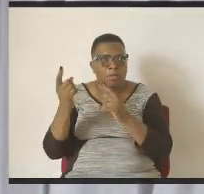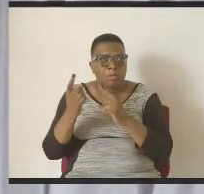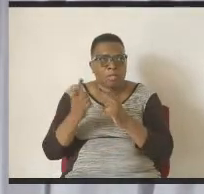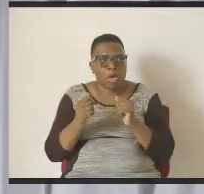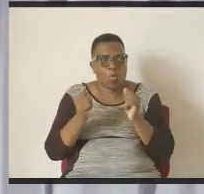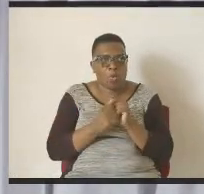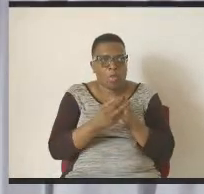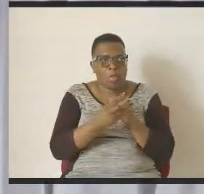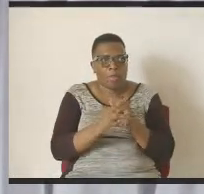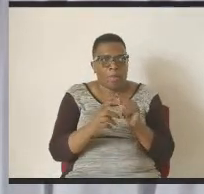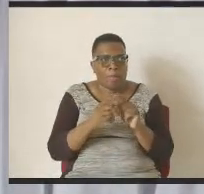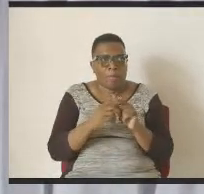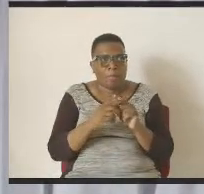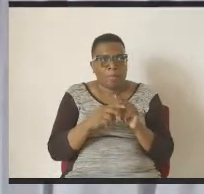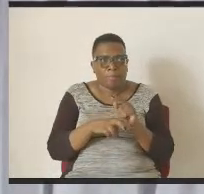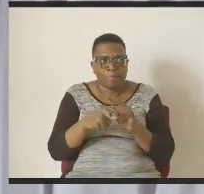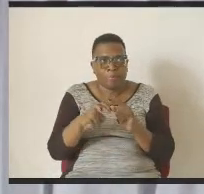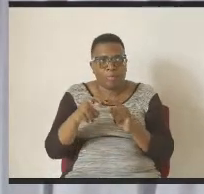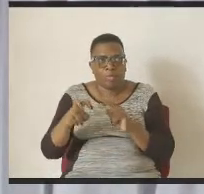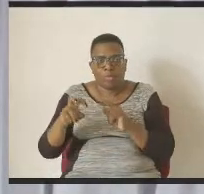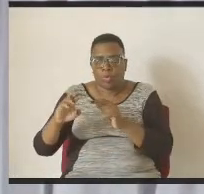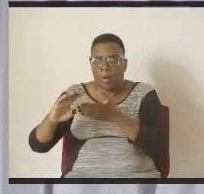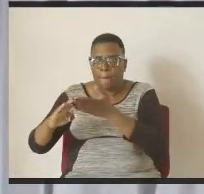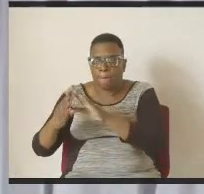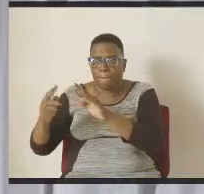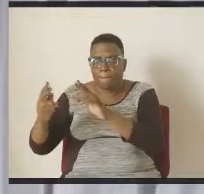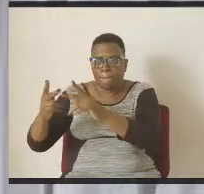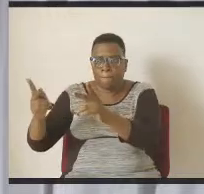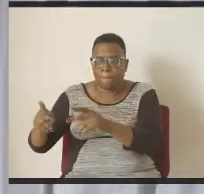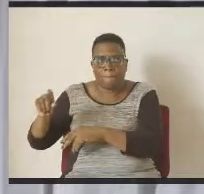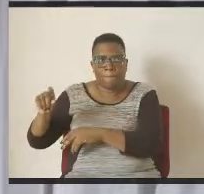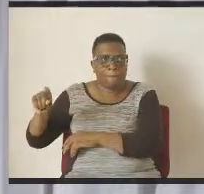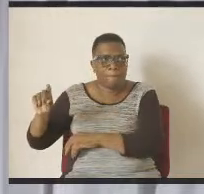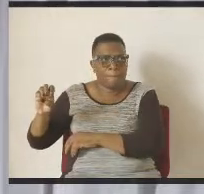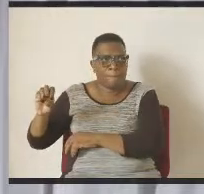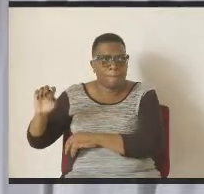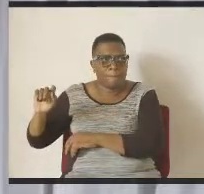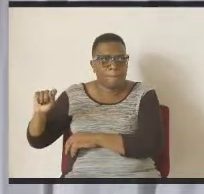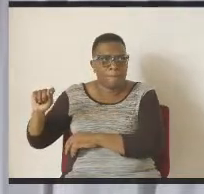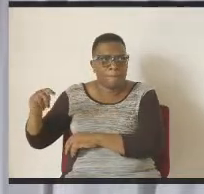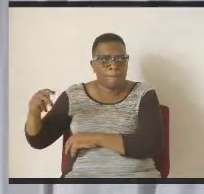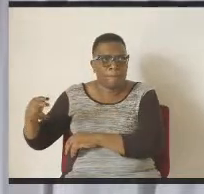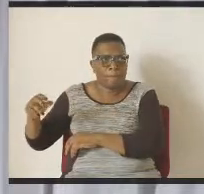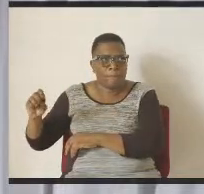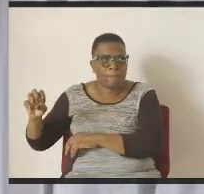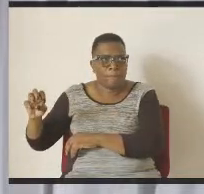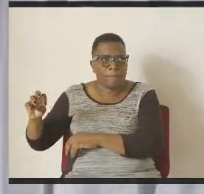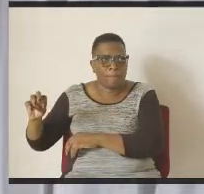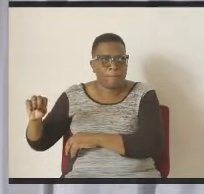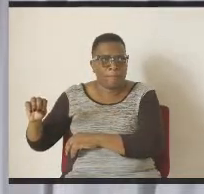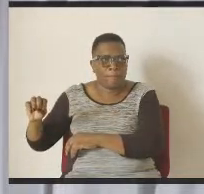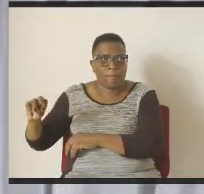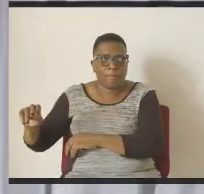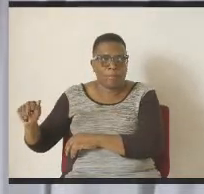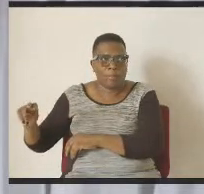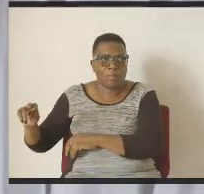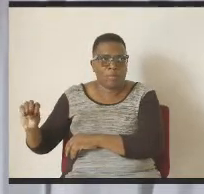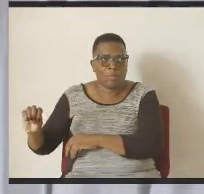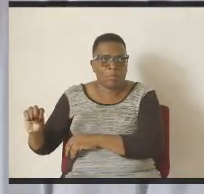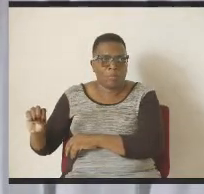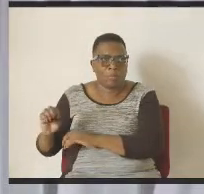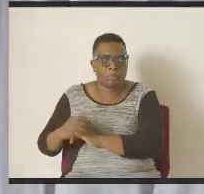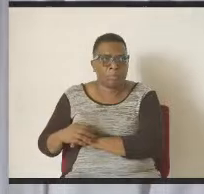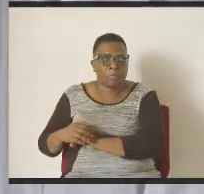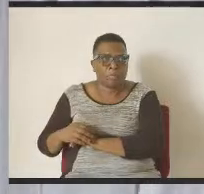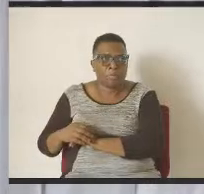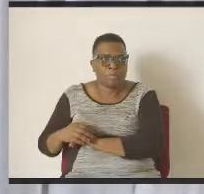came with them to the place called Gethsemane. And he said to them, remember we're talking about trying to enter into his